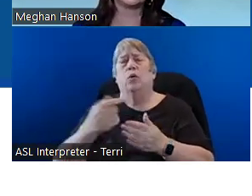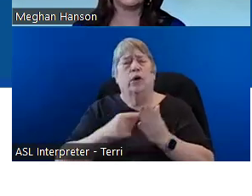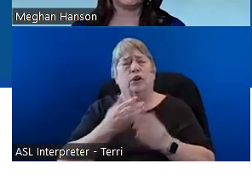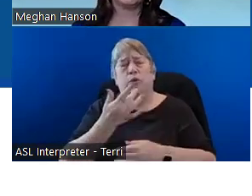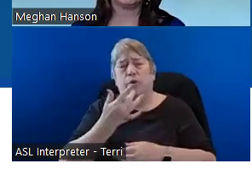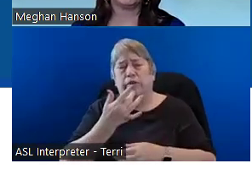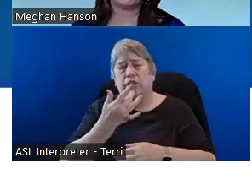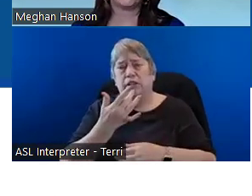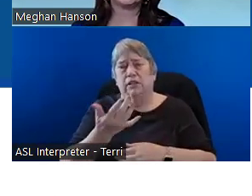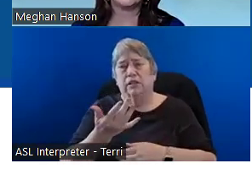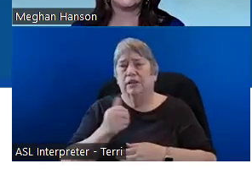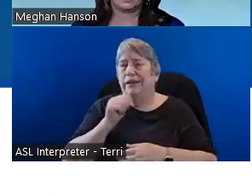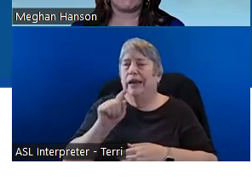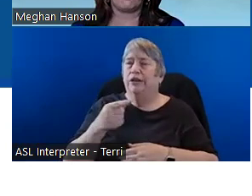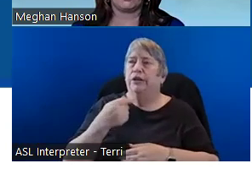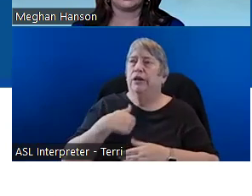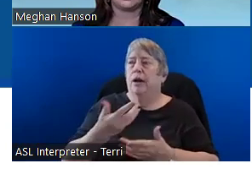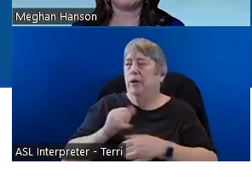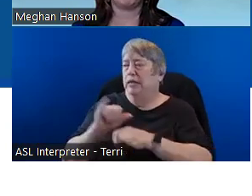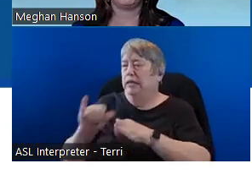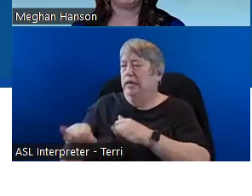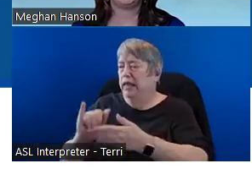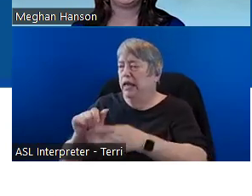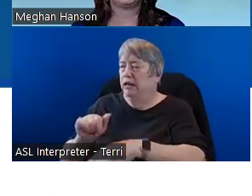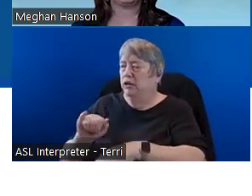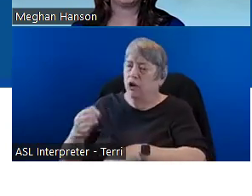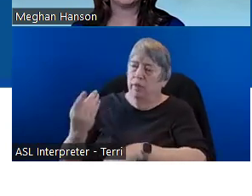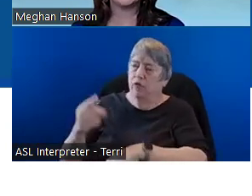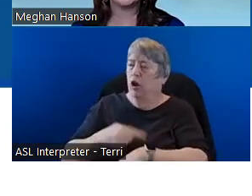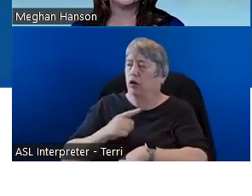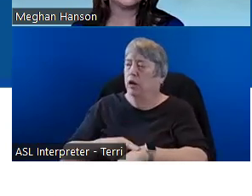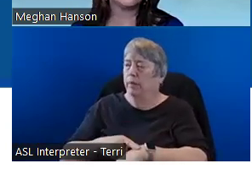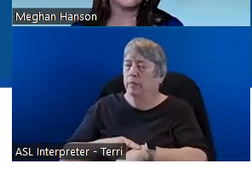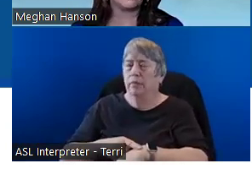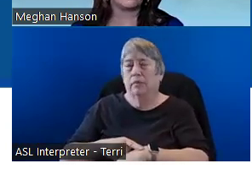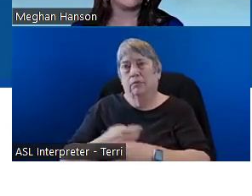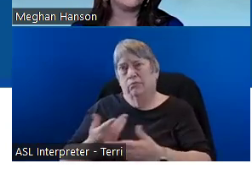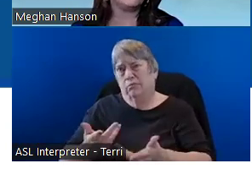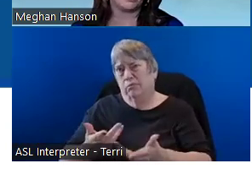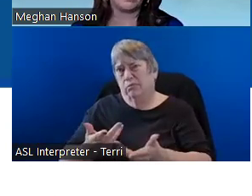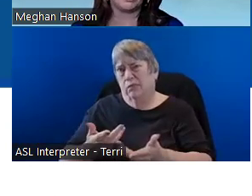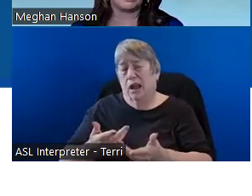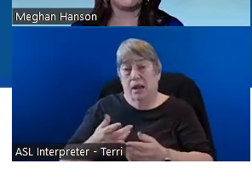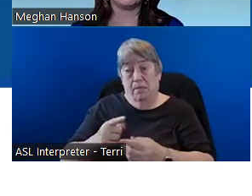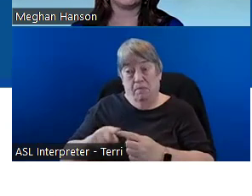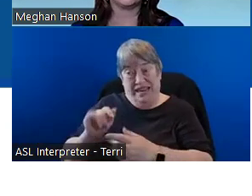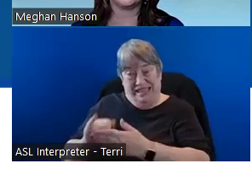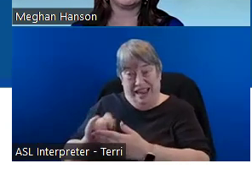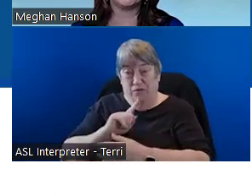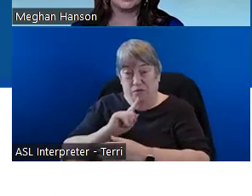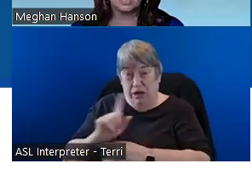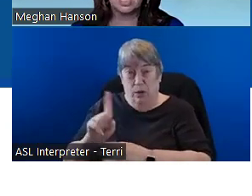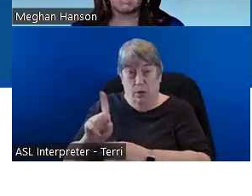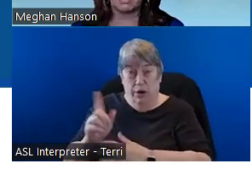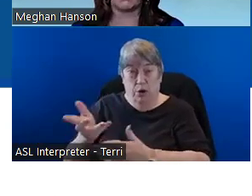Not just, I want to stay in this job for a long time, but are they working in the industry that they really want to be in? Are they working